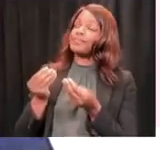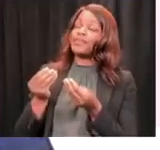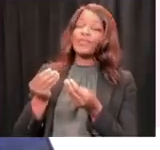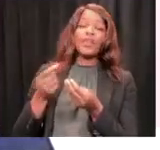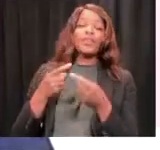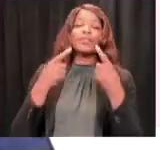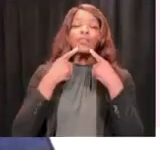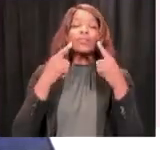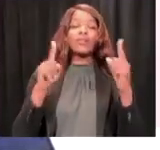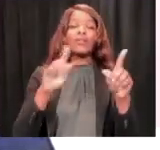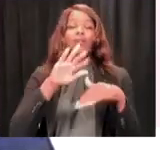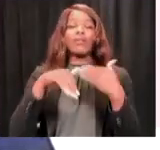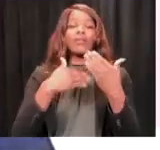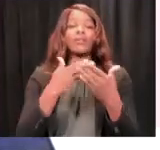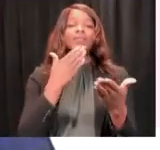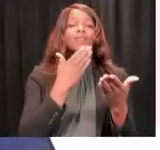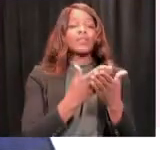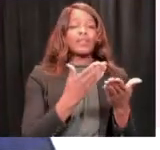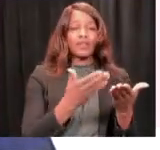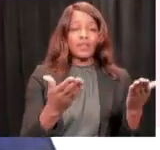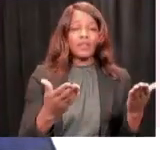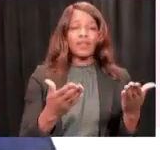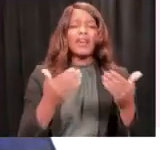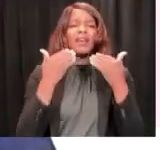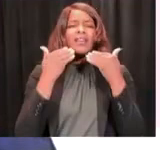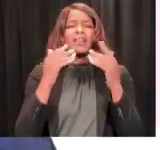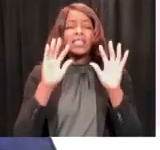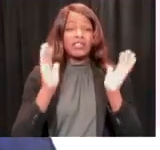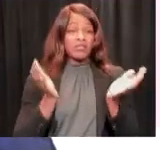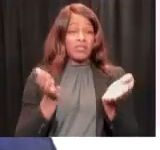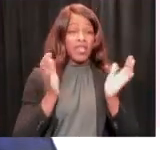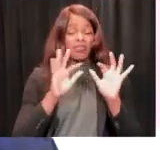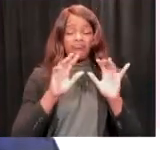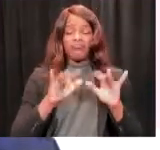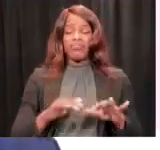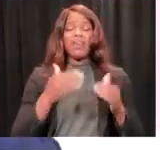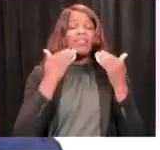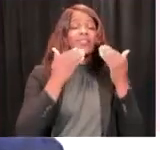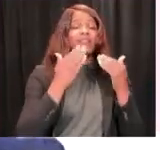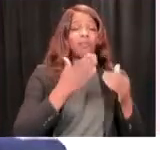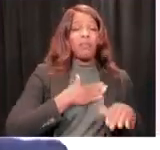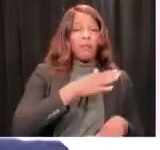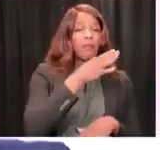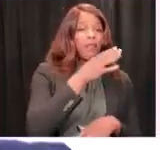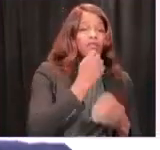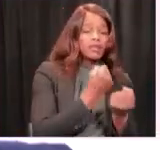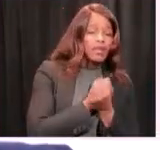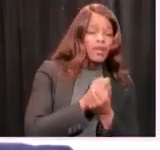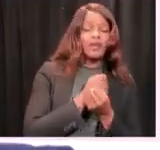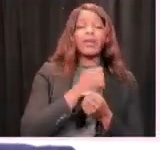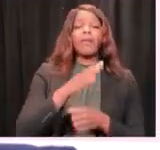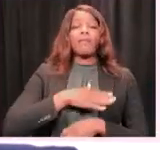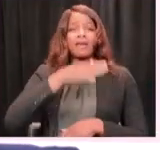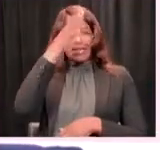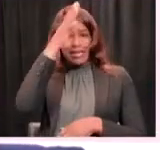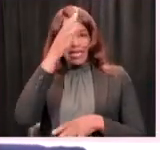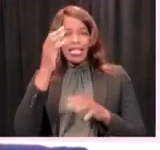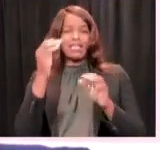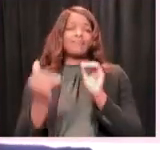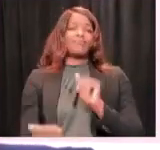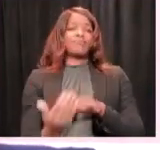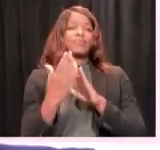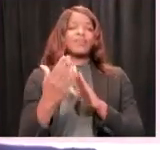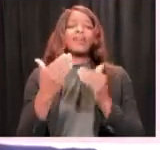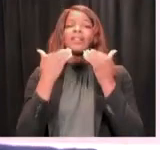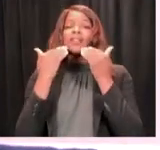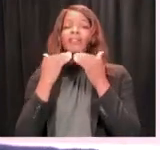even in the chat. Thank you for my mom's love, and thank you for my father's presence, and thank you for the way they taught me to support. Thank you